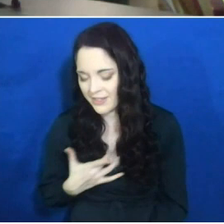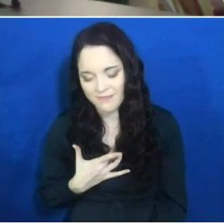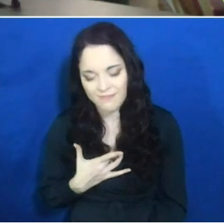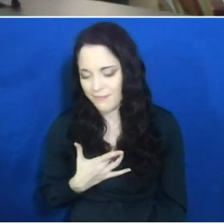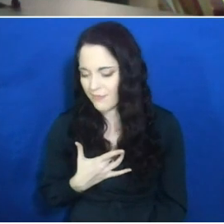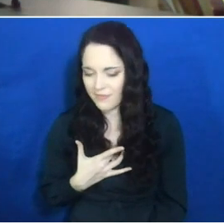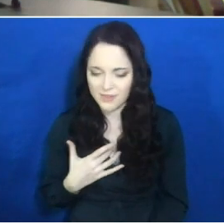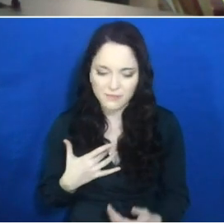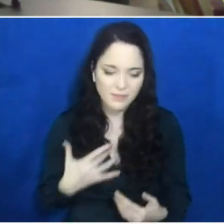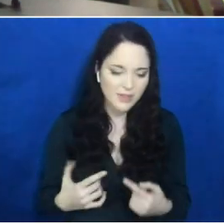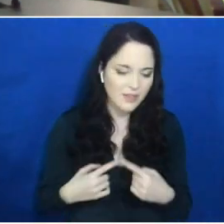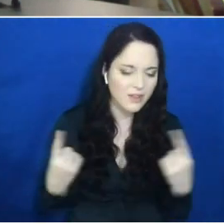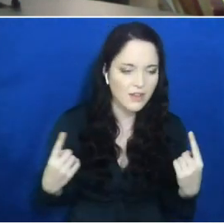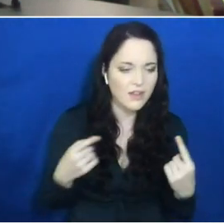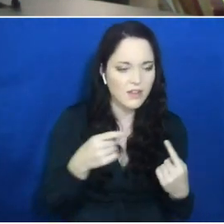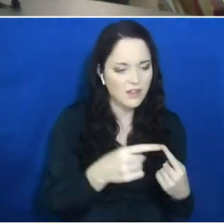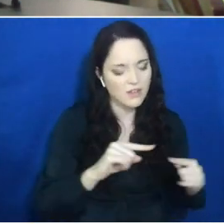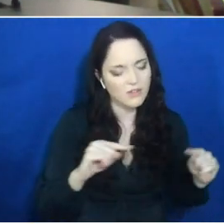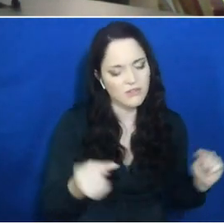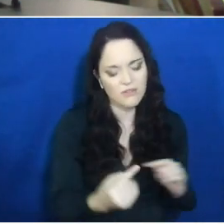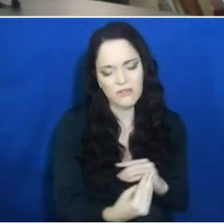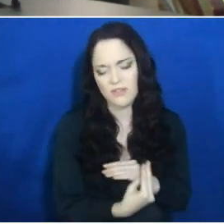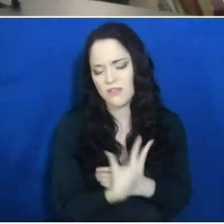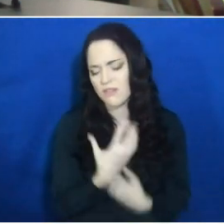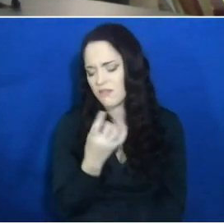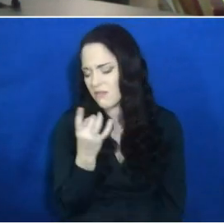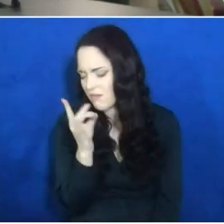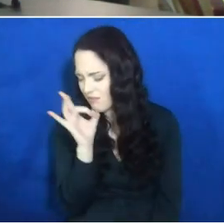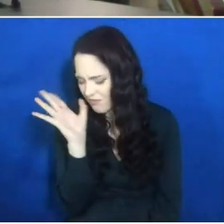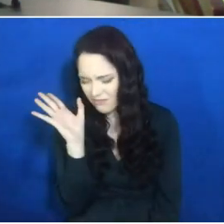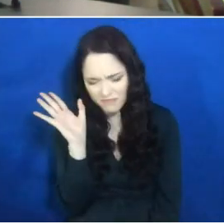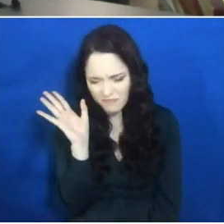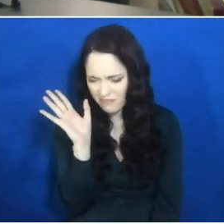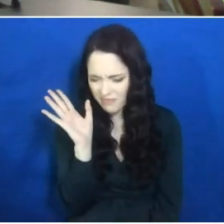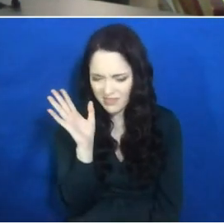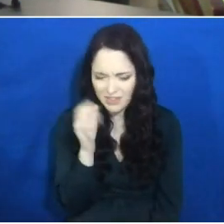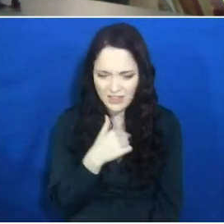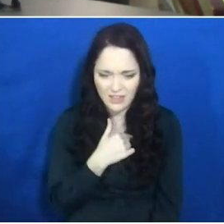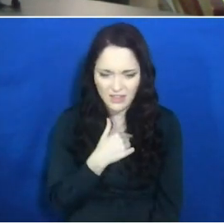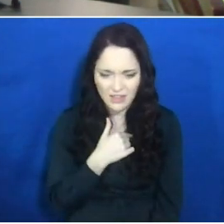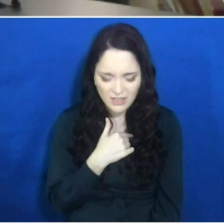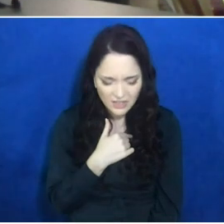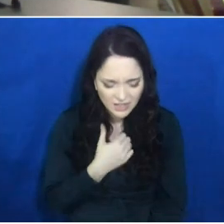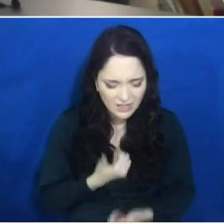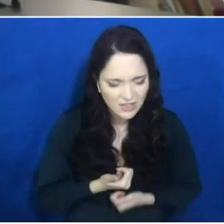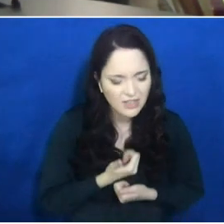is just too real. It takes everything you have to say the word